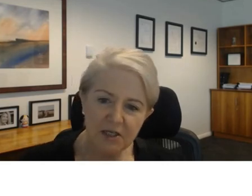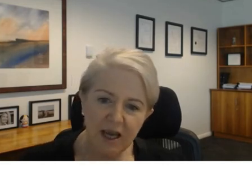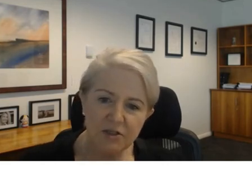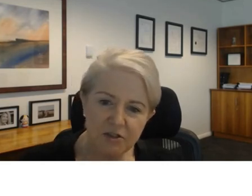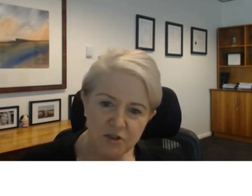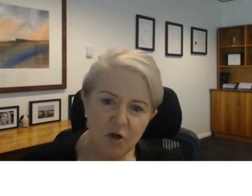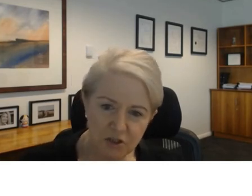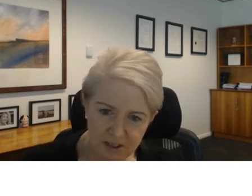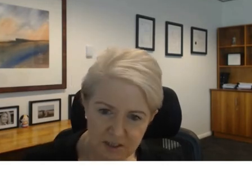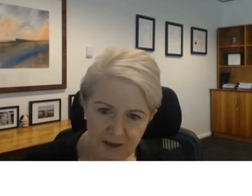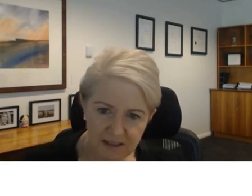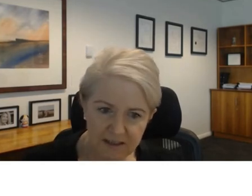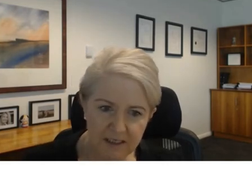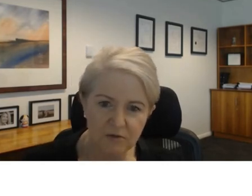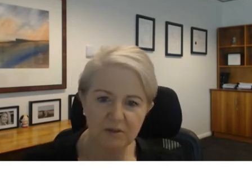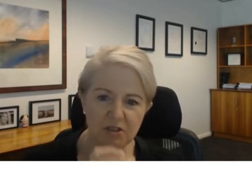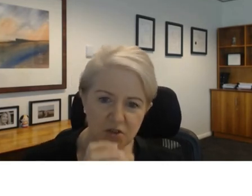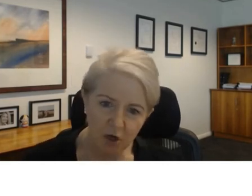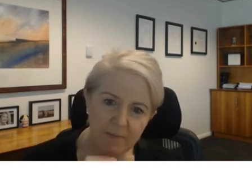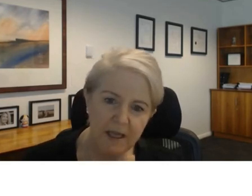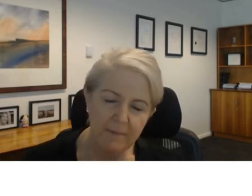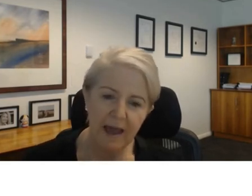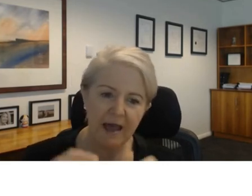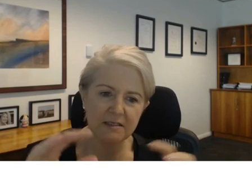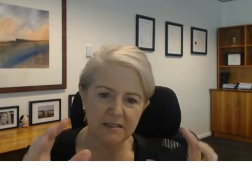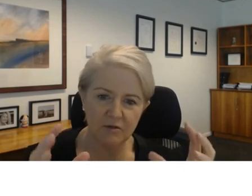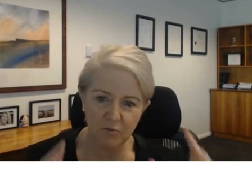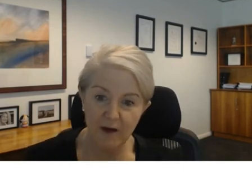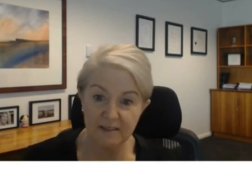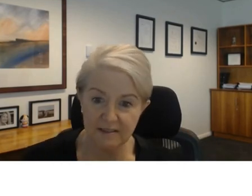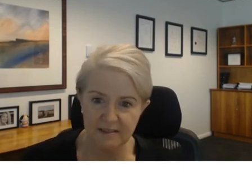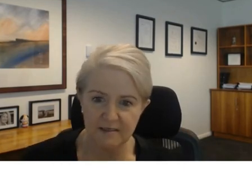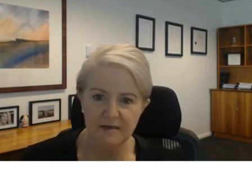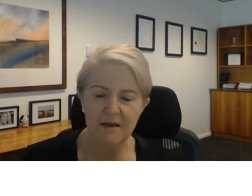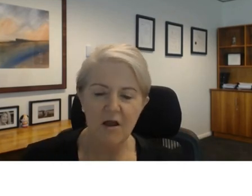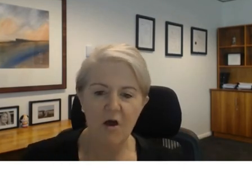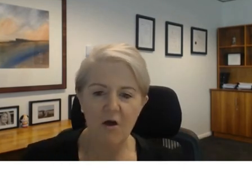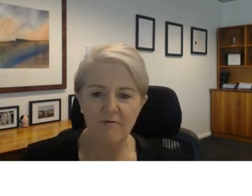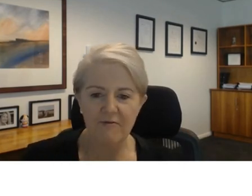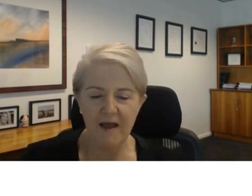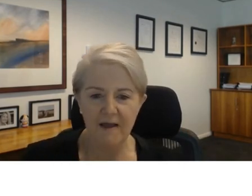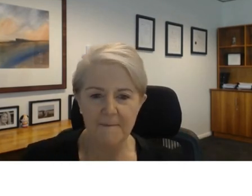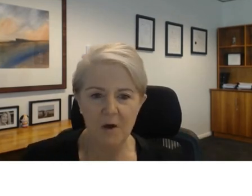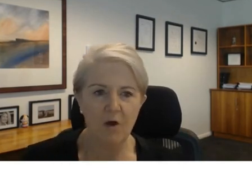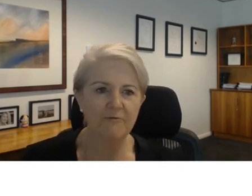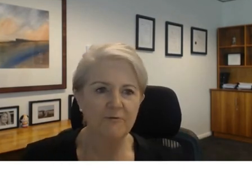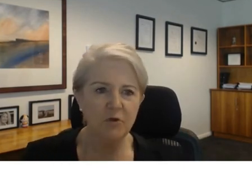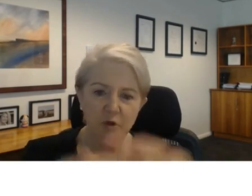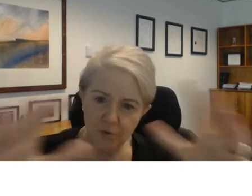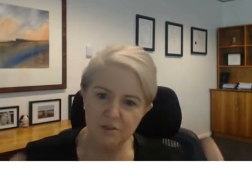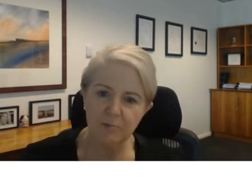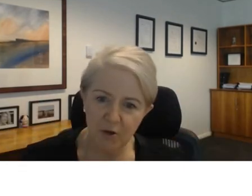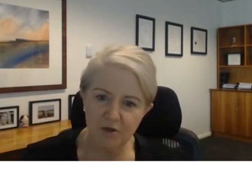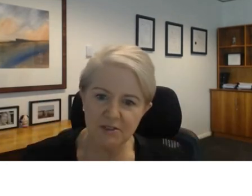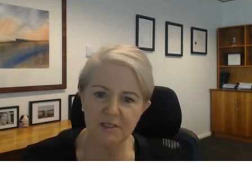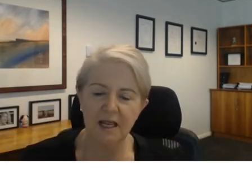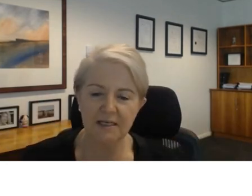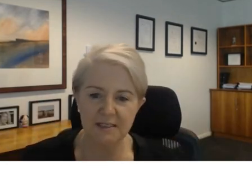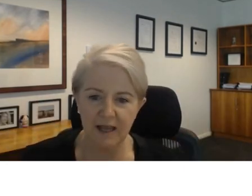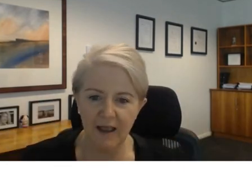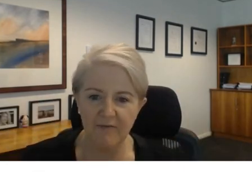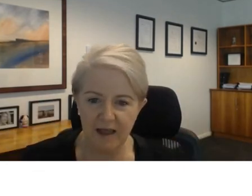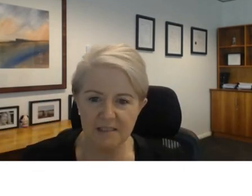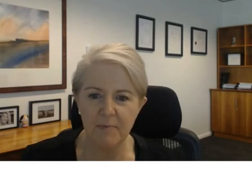continuous education is not just about clinical. It's got to be about the rest of you as a